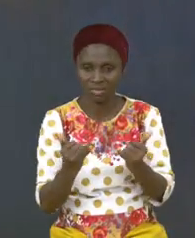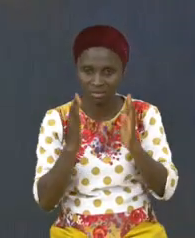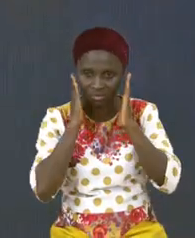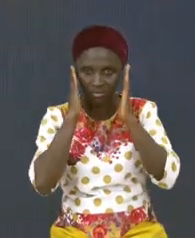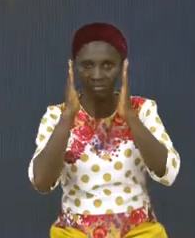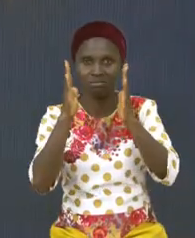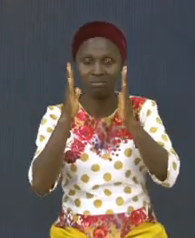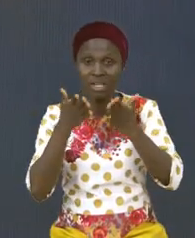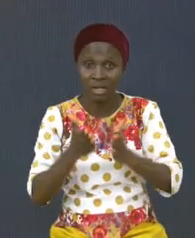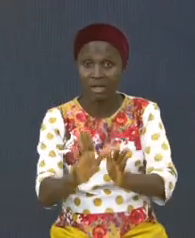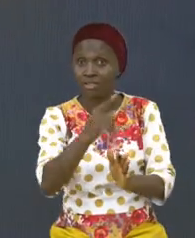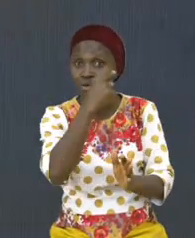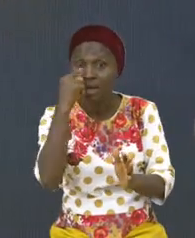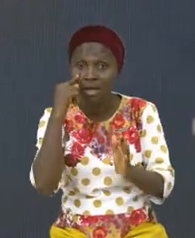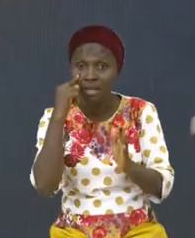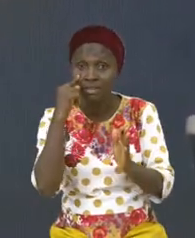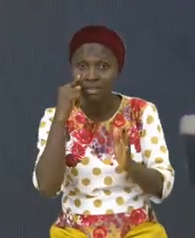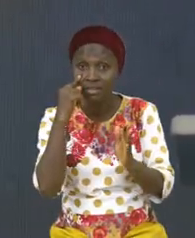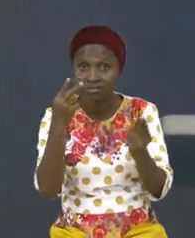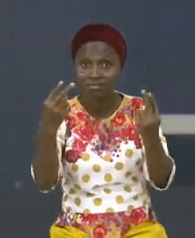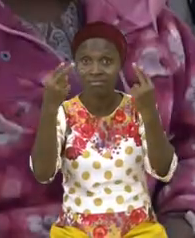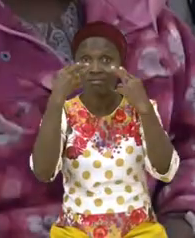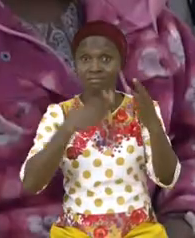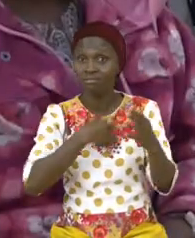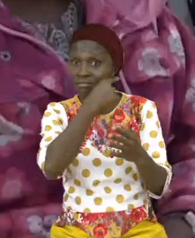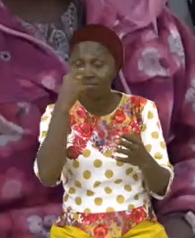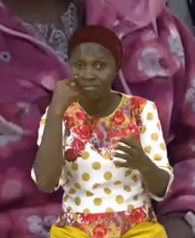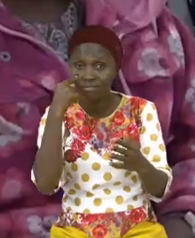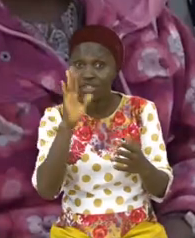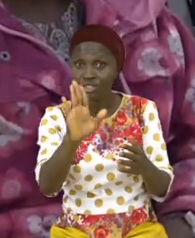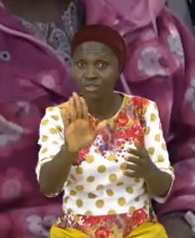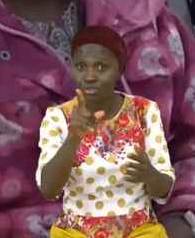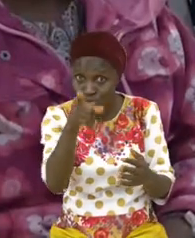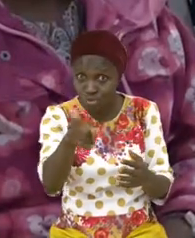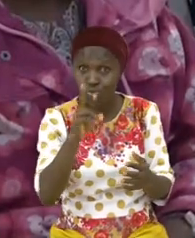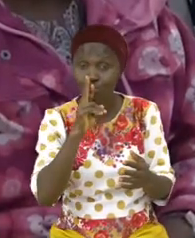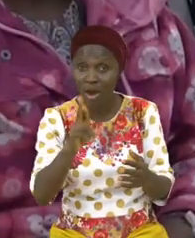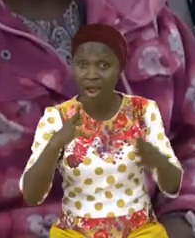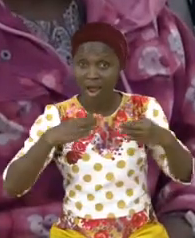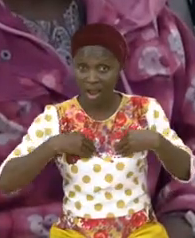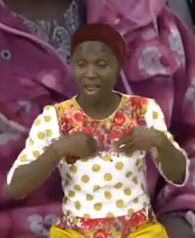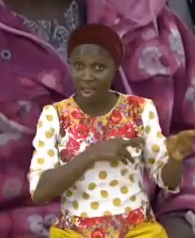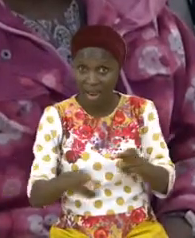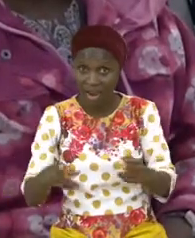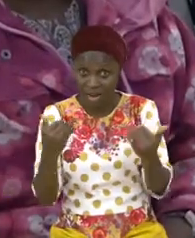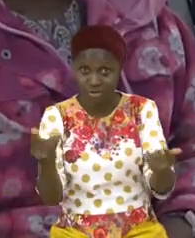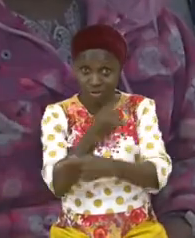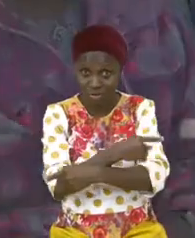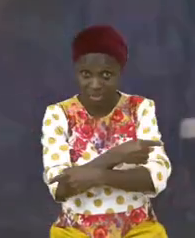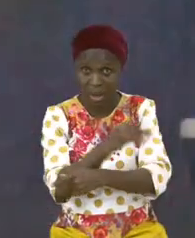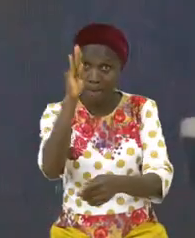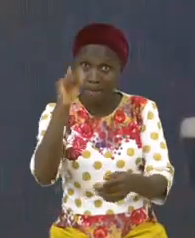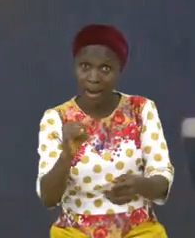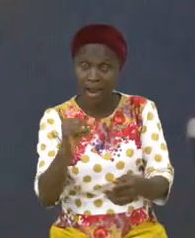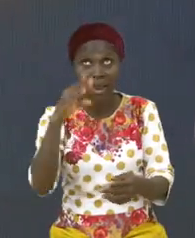eyes meet my eyes. You are accepted today by